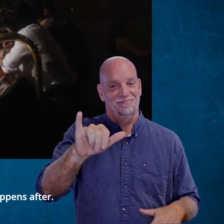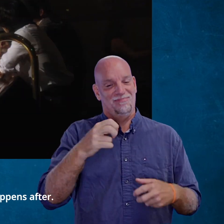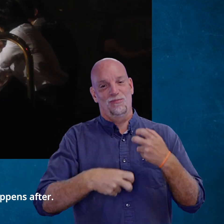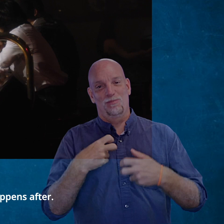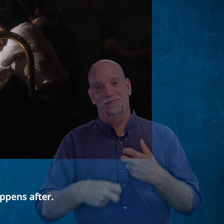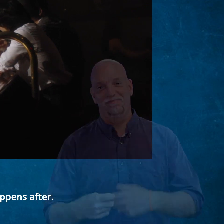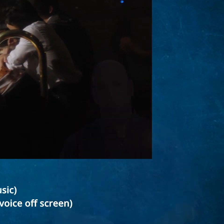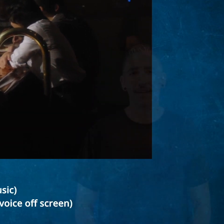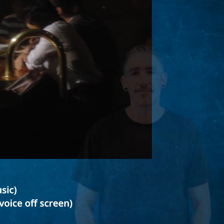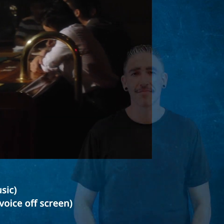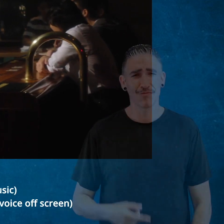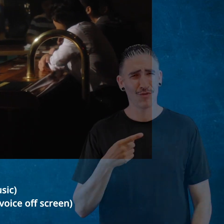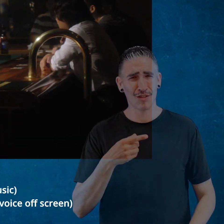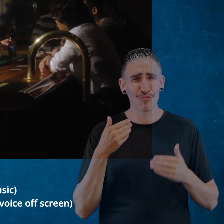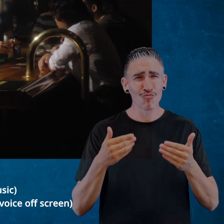It's what happens after.